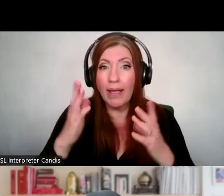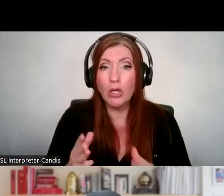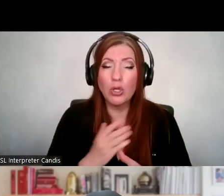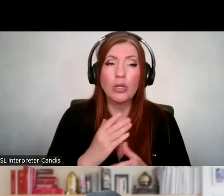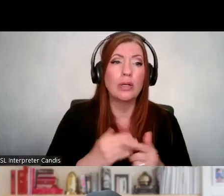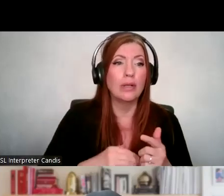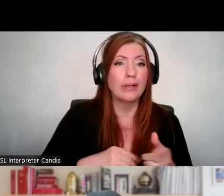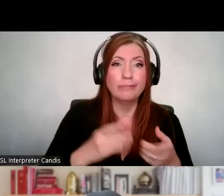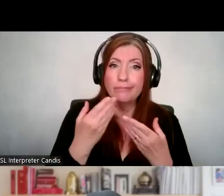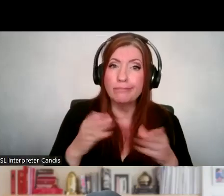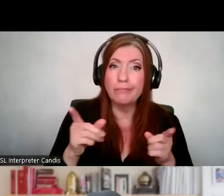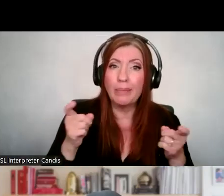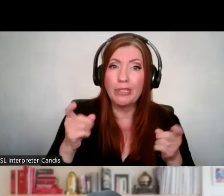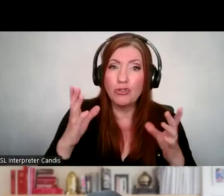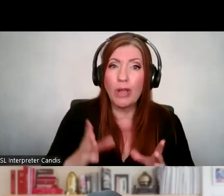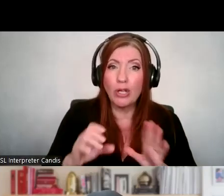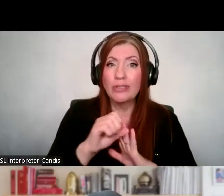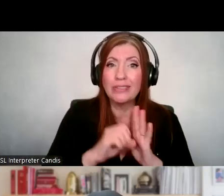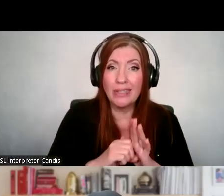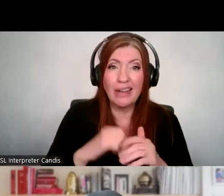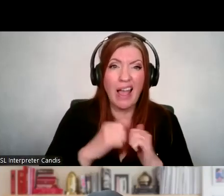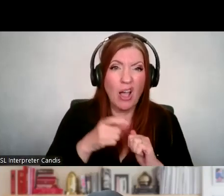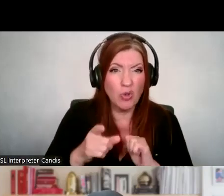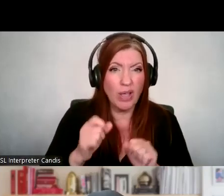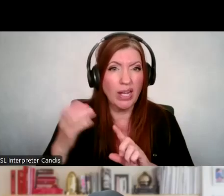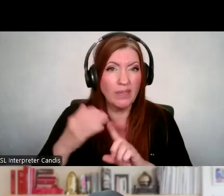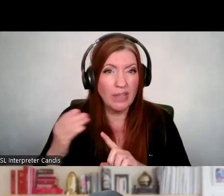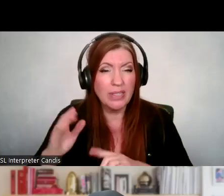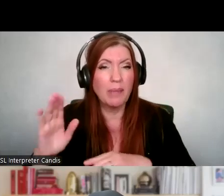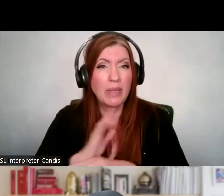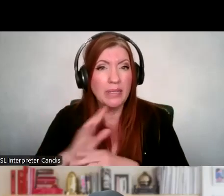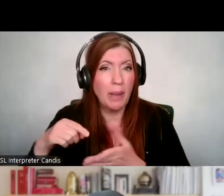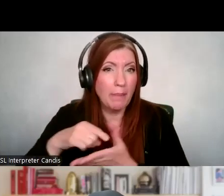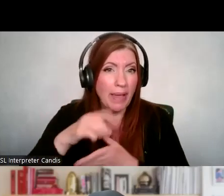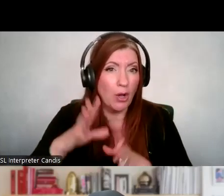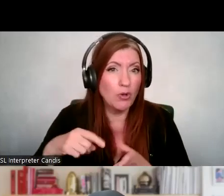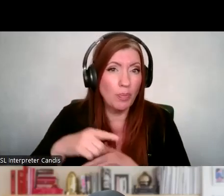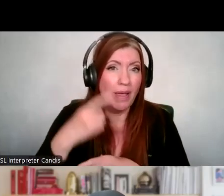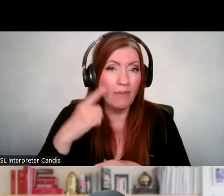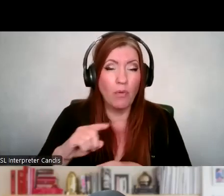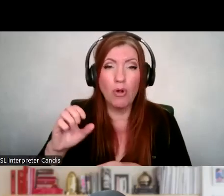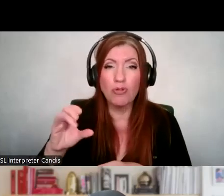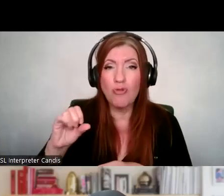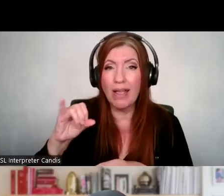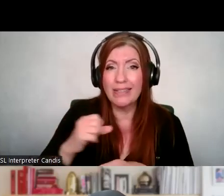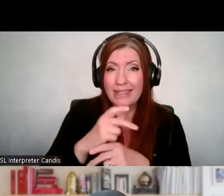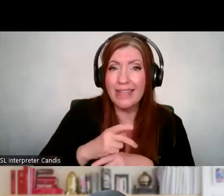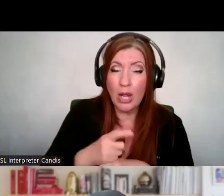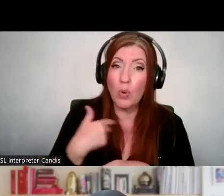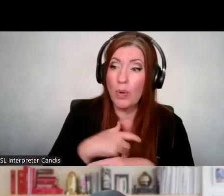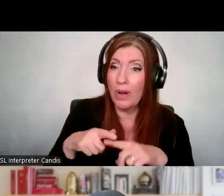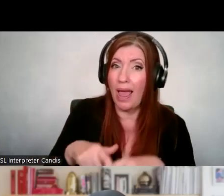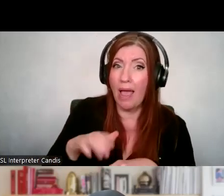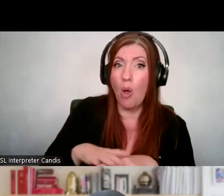administrator, others, of how you can get commercial payers to start paying for crisis care. And those of us that have relied on state general